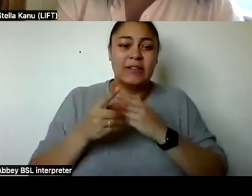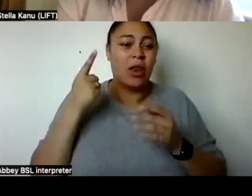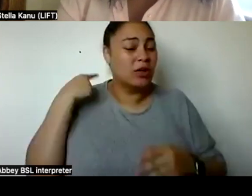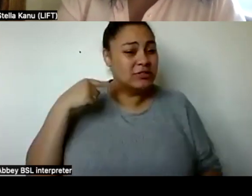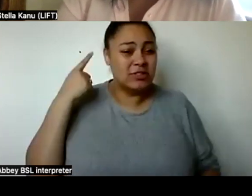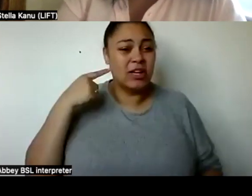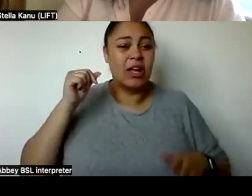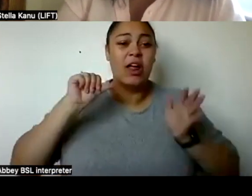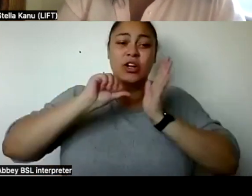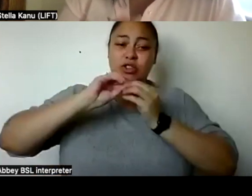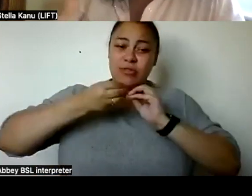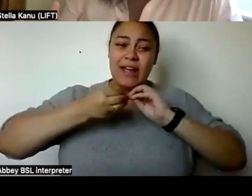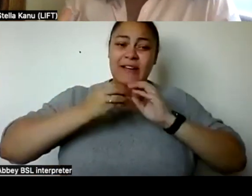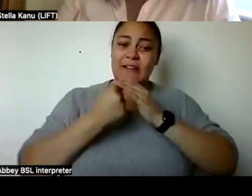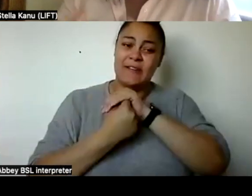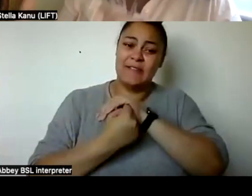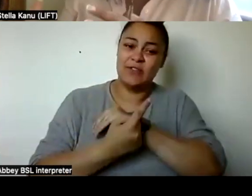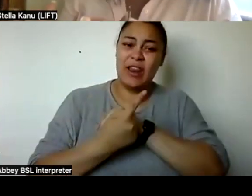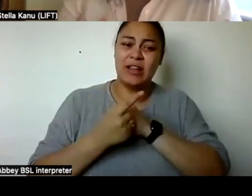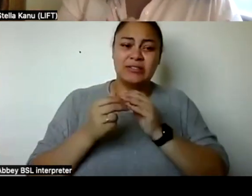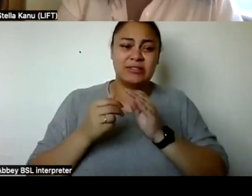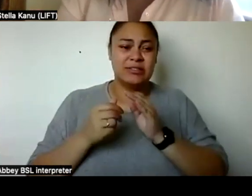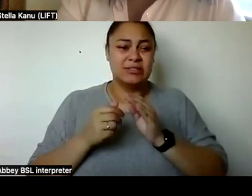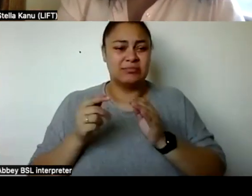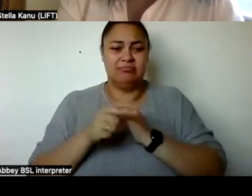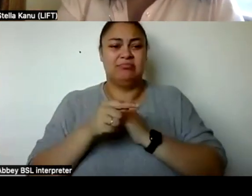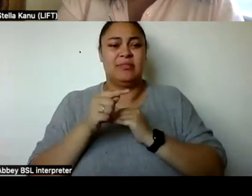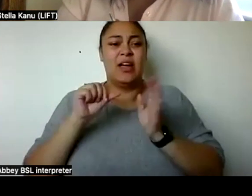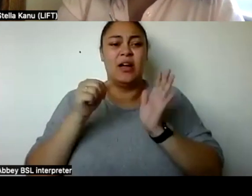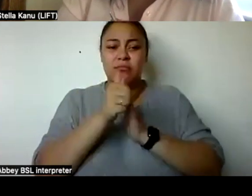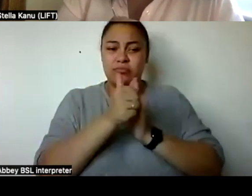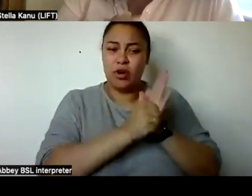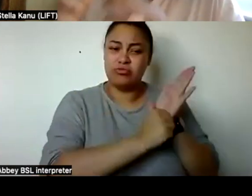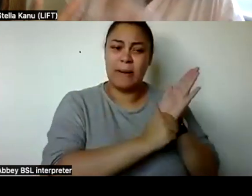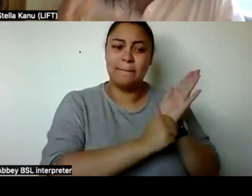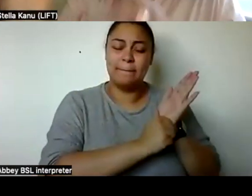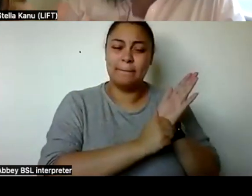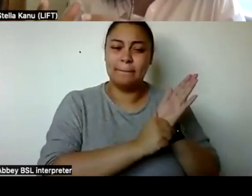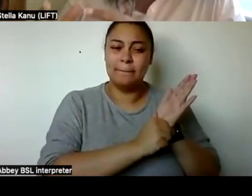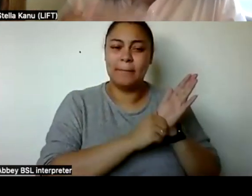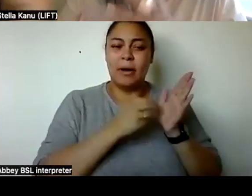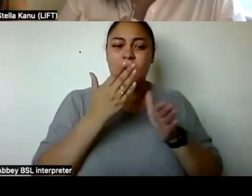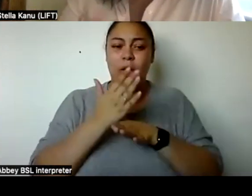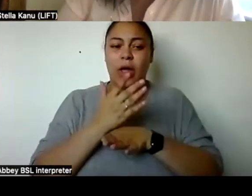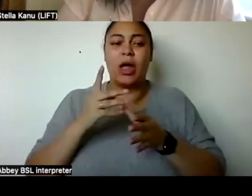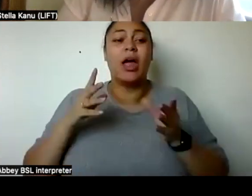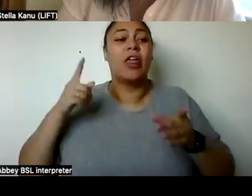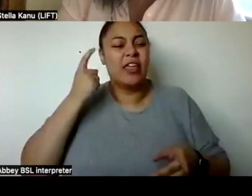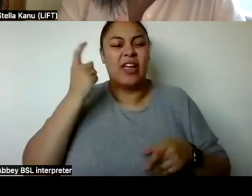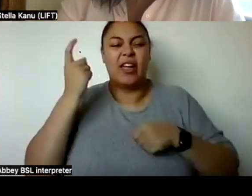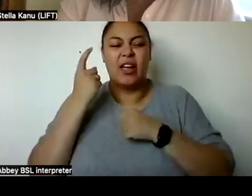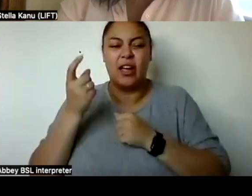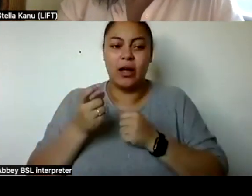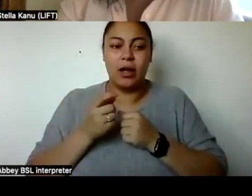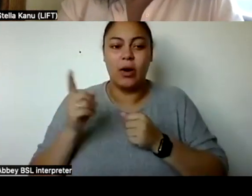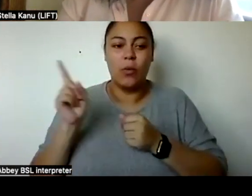Freelancers Shaping London's Recovery, which was a program of 50 organizations working to think about what the recovery would look like